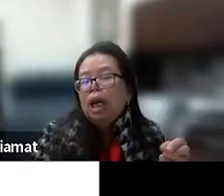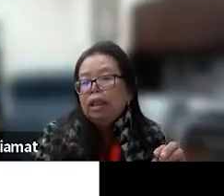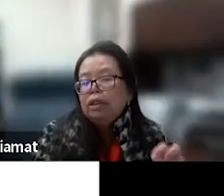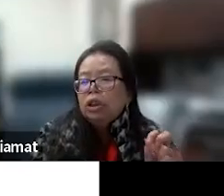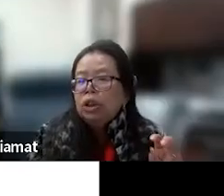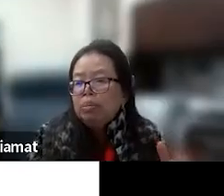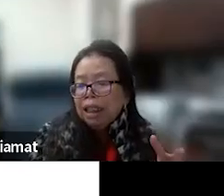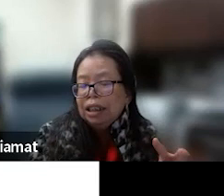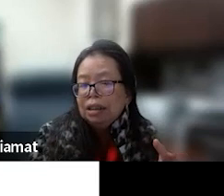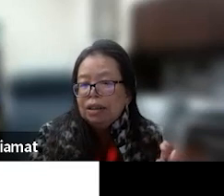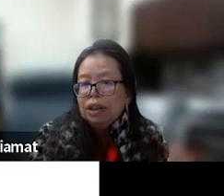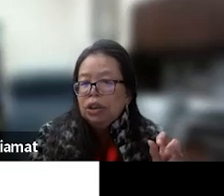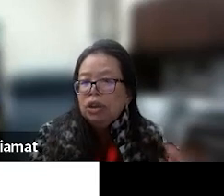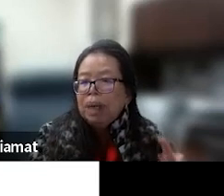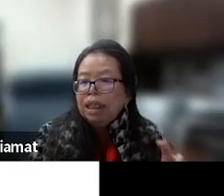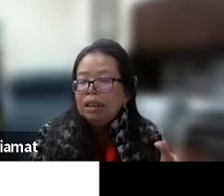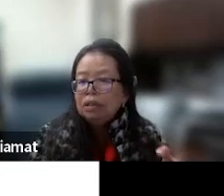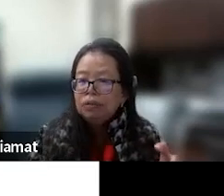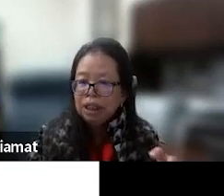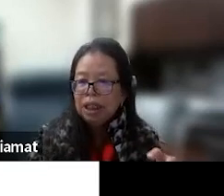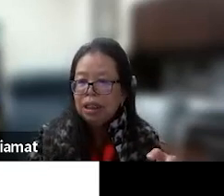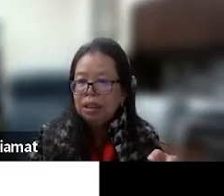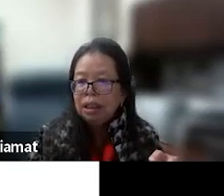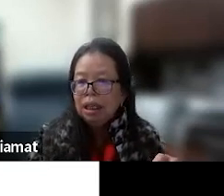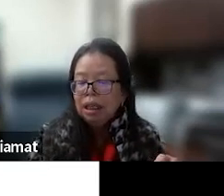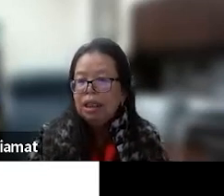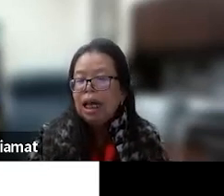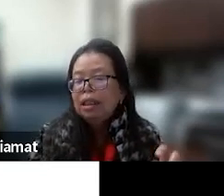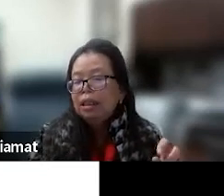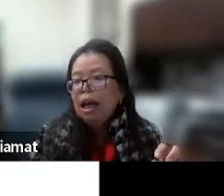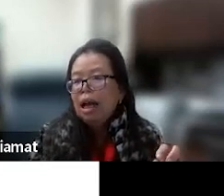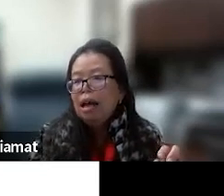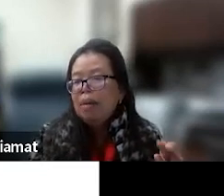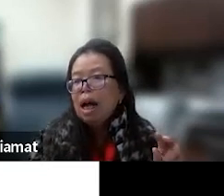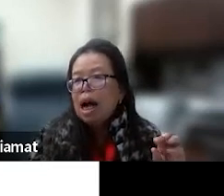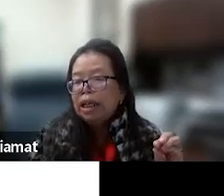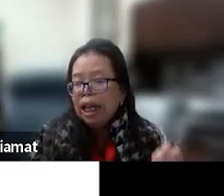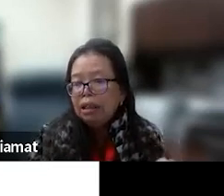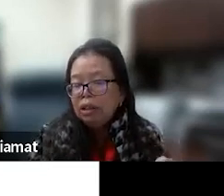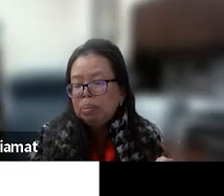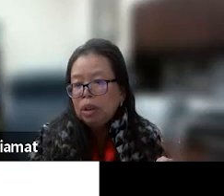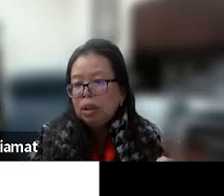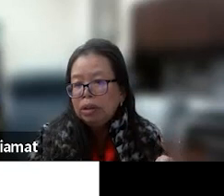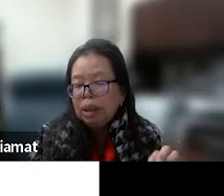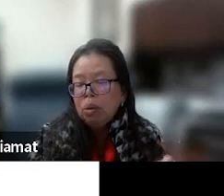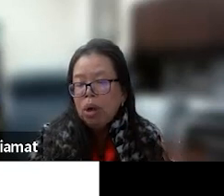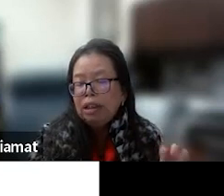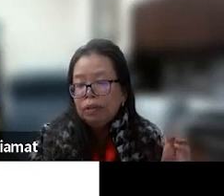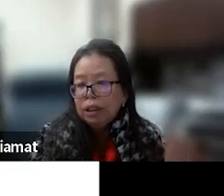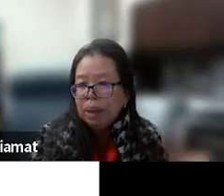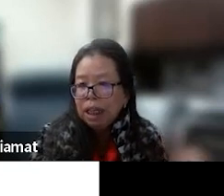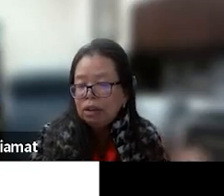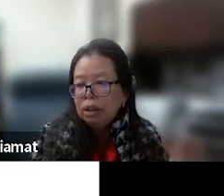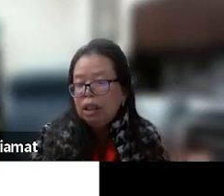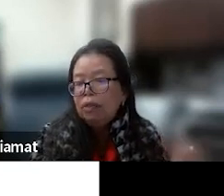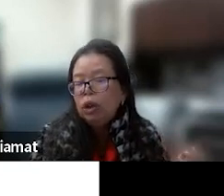so it's two buckets. There's two buckets of funding that are eligible. Number one, the